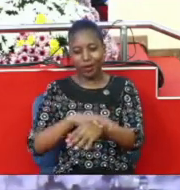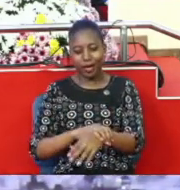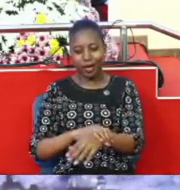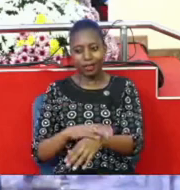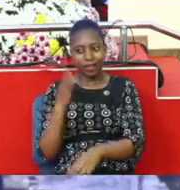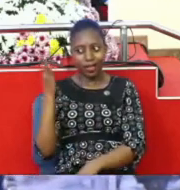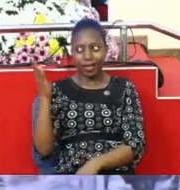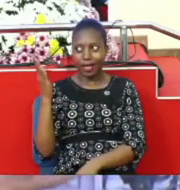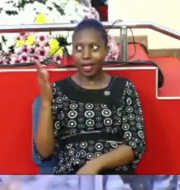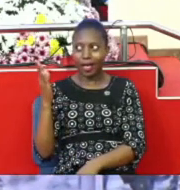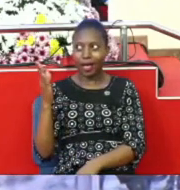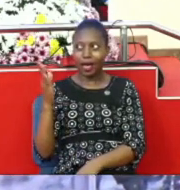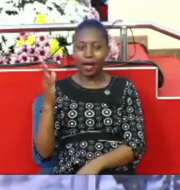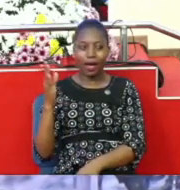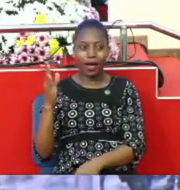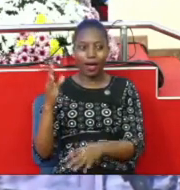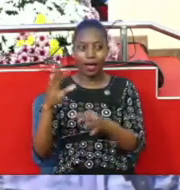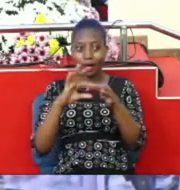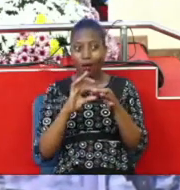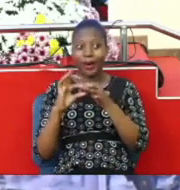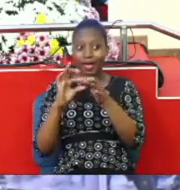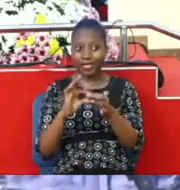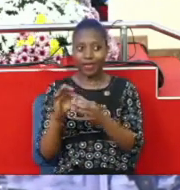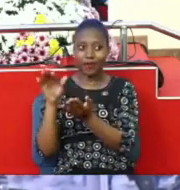Gari inakuja, swa, karibu ikugonge.